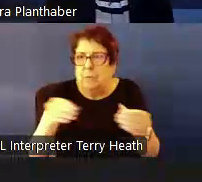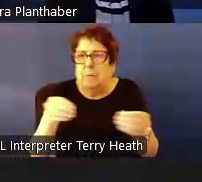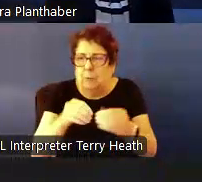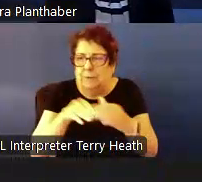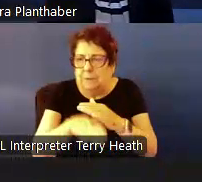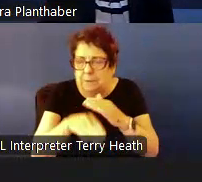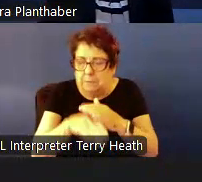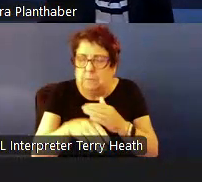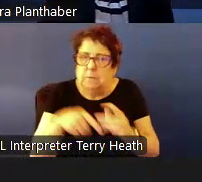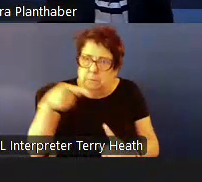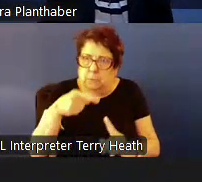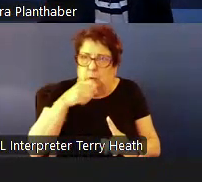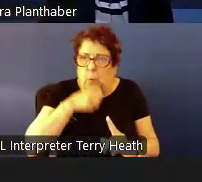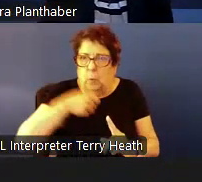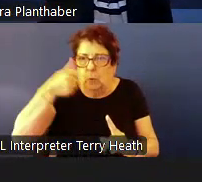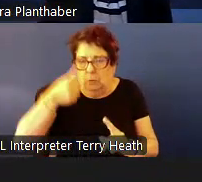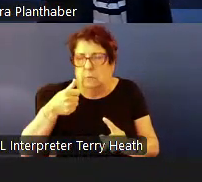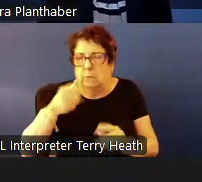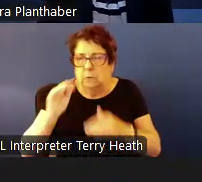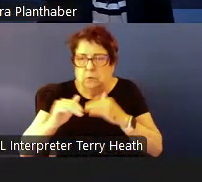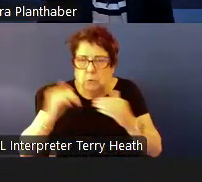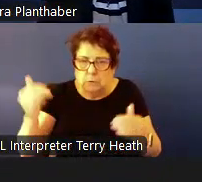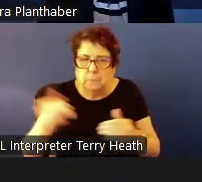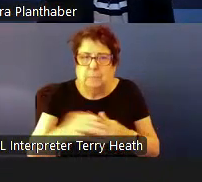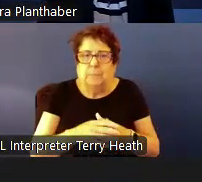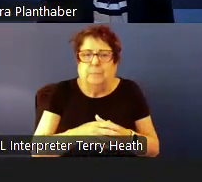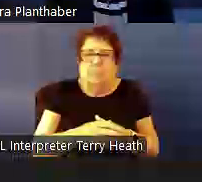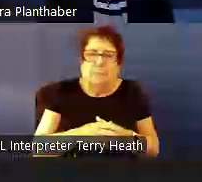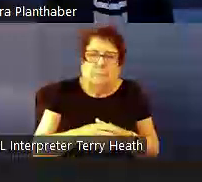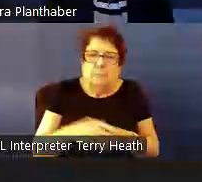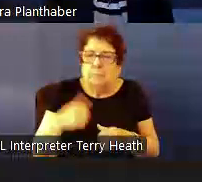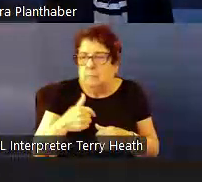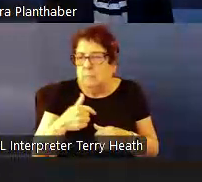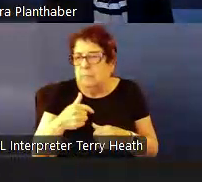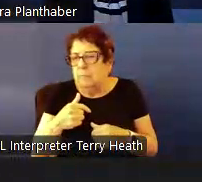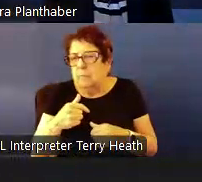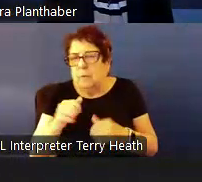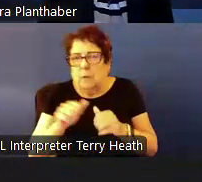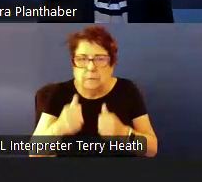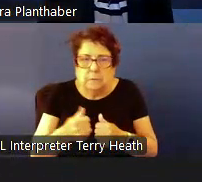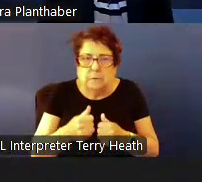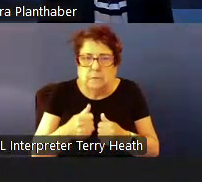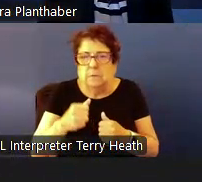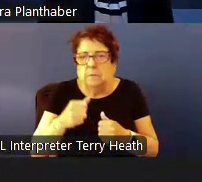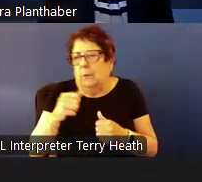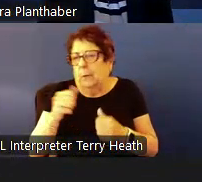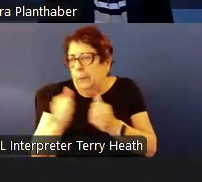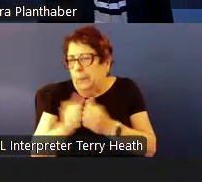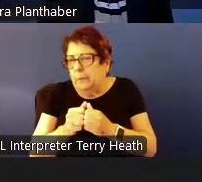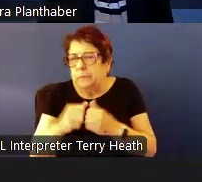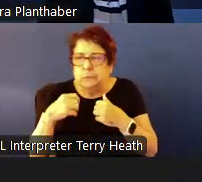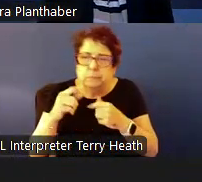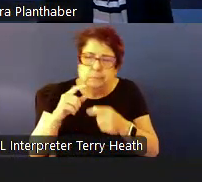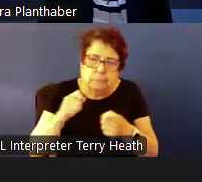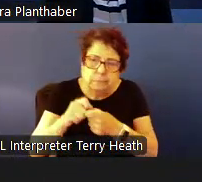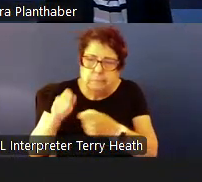including professionals with various expertise and strengths, provide a robust and supportive team for those who may be